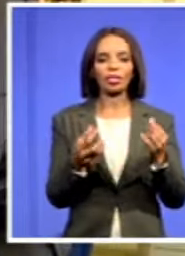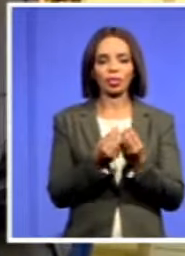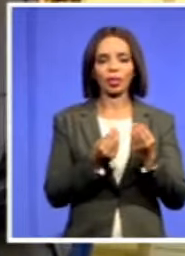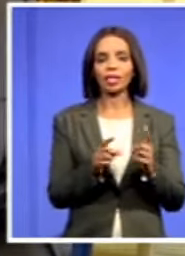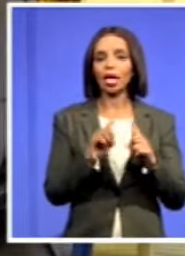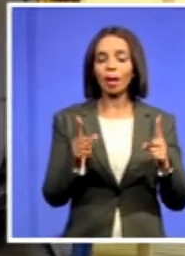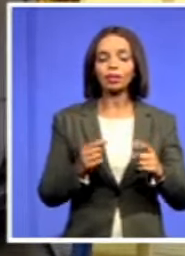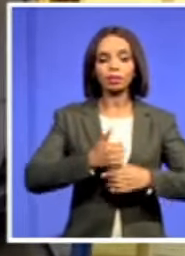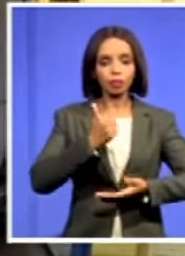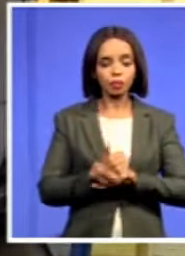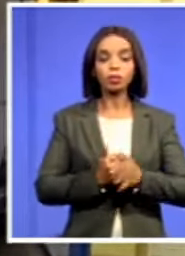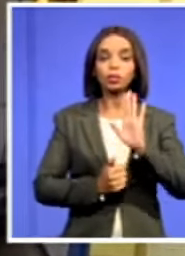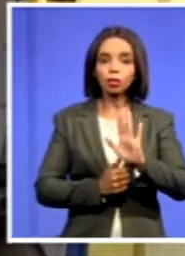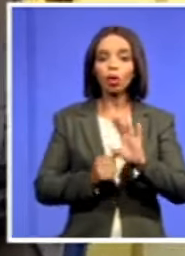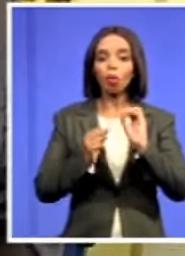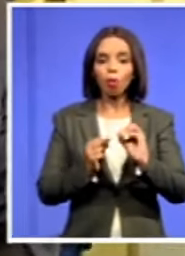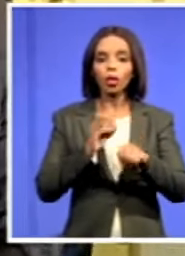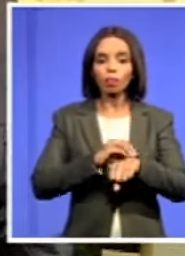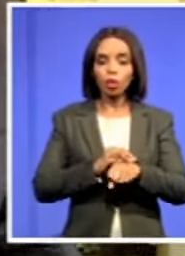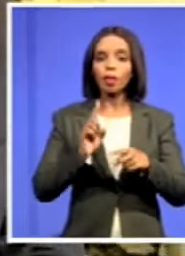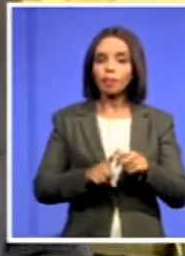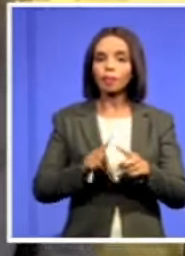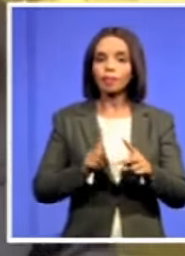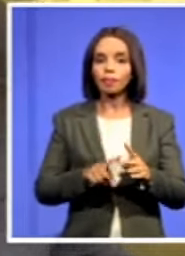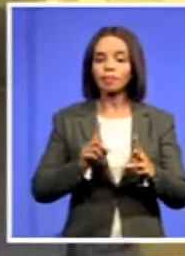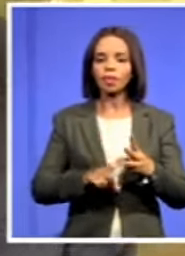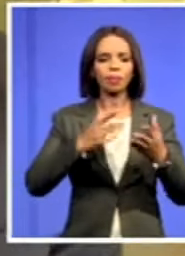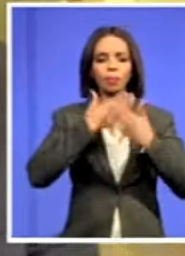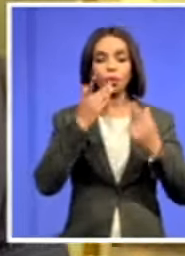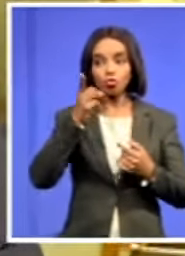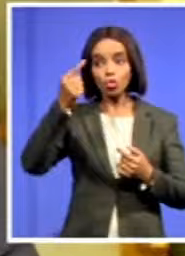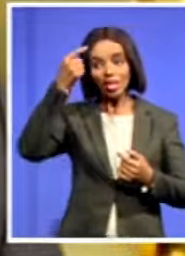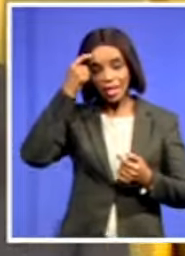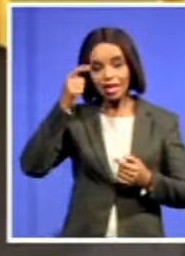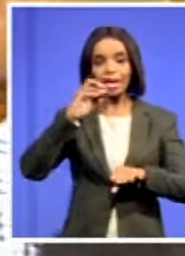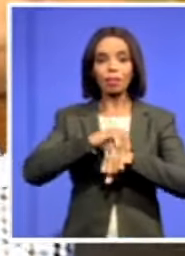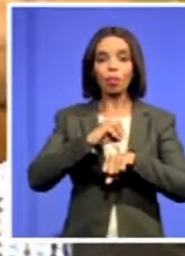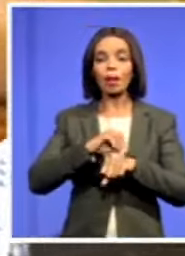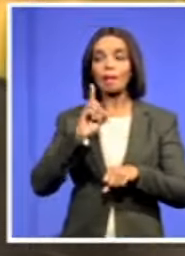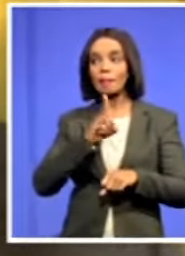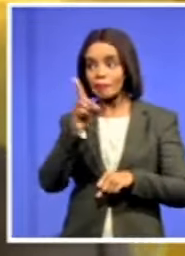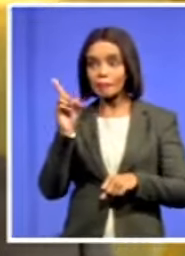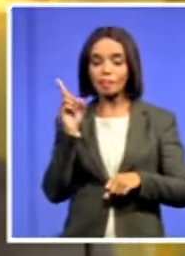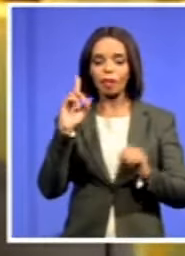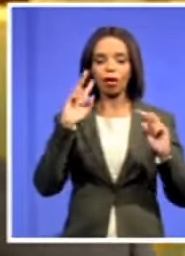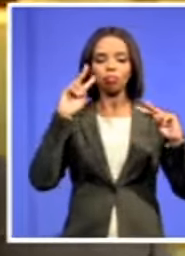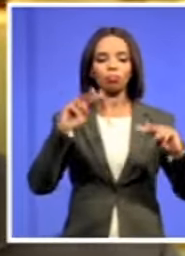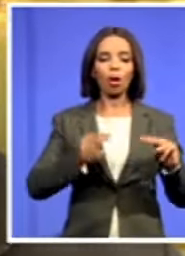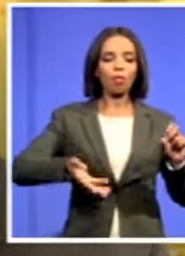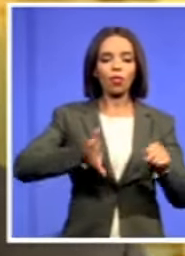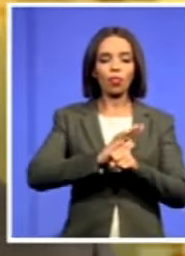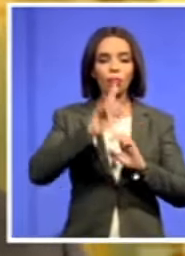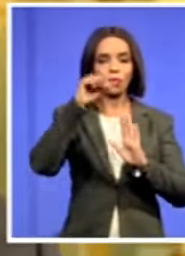think they are analyzing this problem holistically, as you're suggesting? I think what the current leadership should do, should